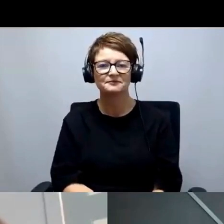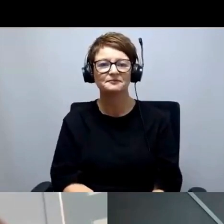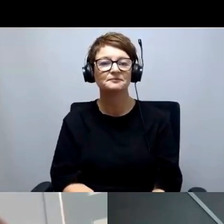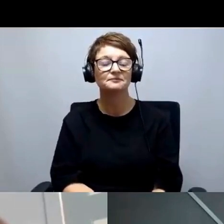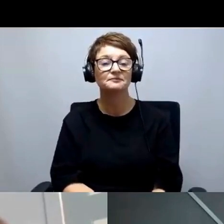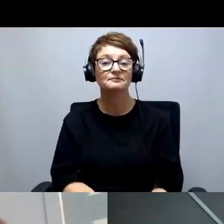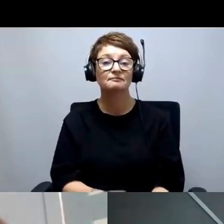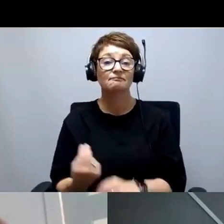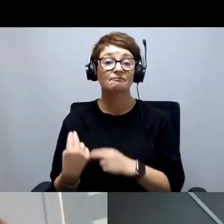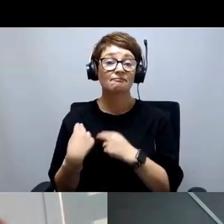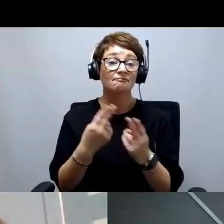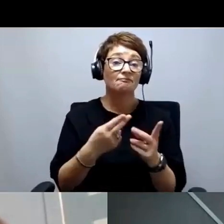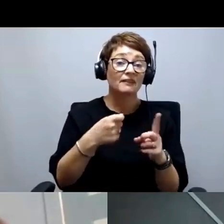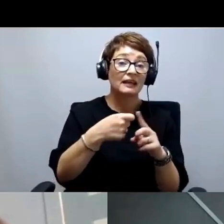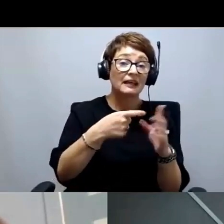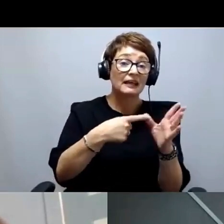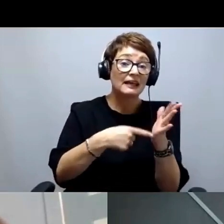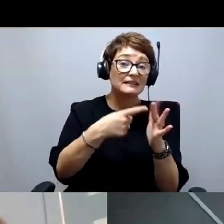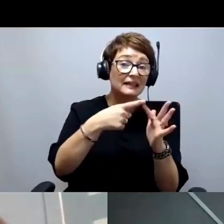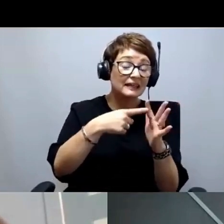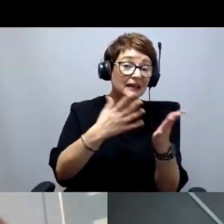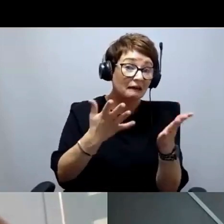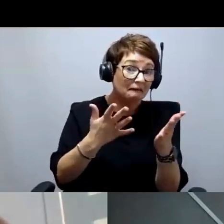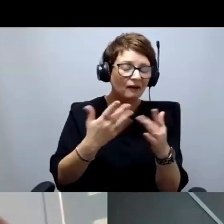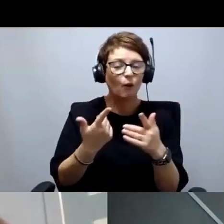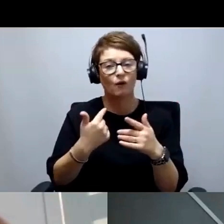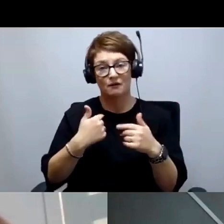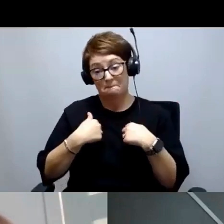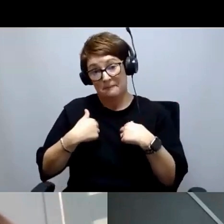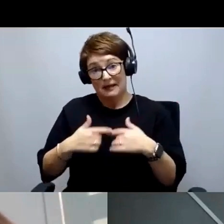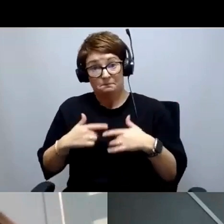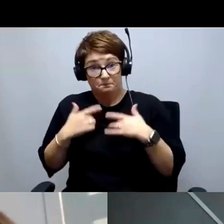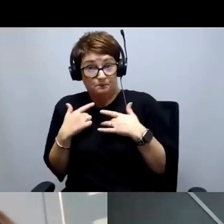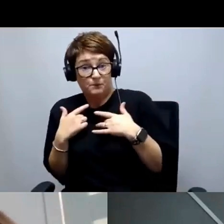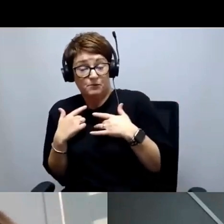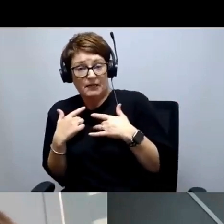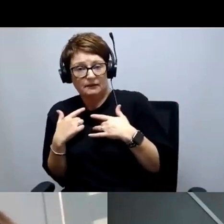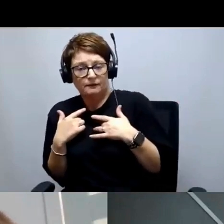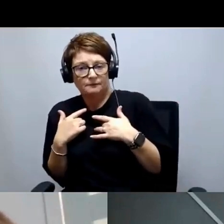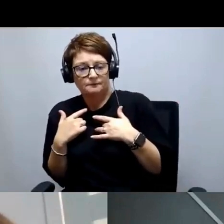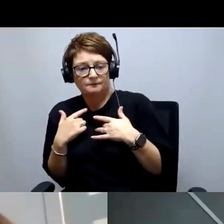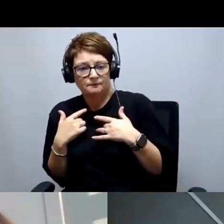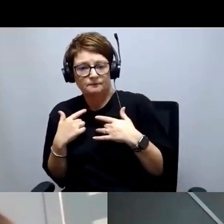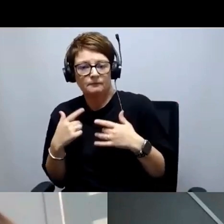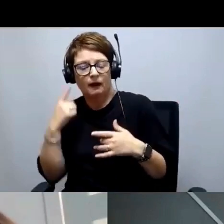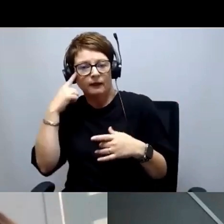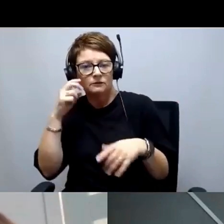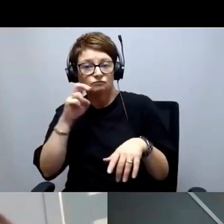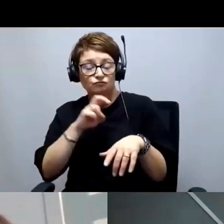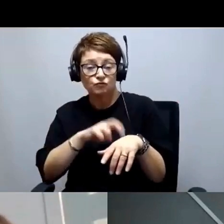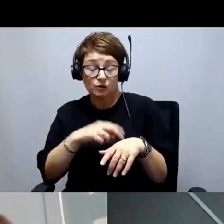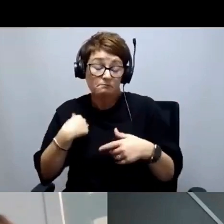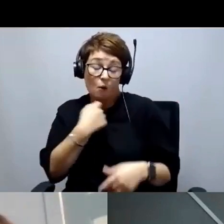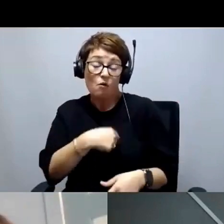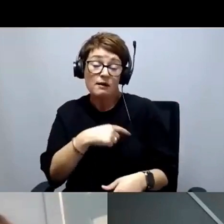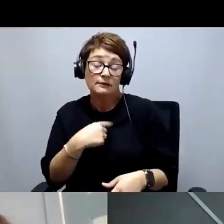Katie, do you want to go first with the psychotropic side of things? I mean, from a GP perspective, we've been getting it wrong for a long time. Like, I'll just be honest,